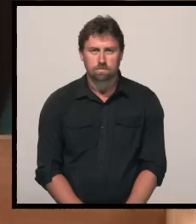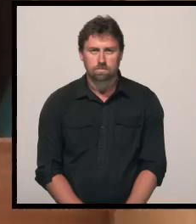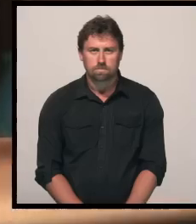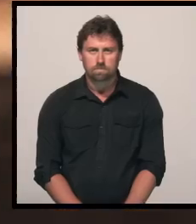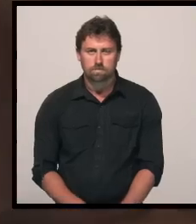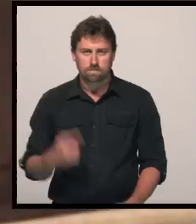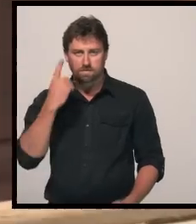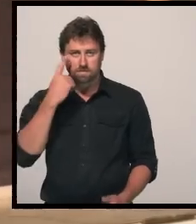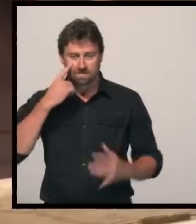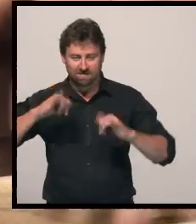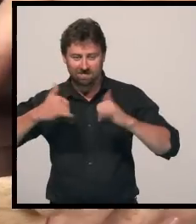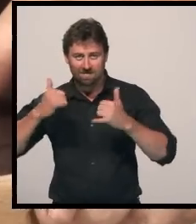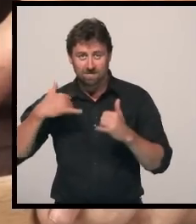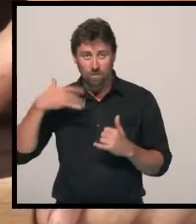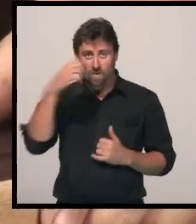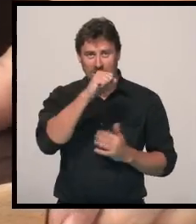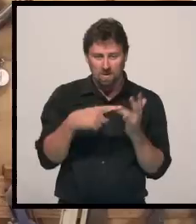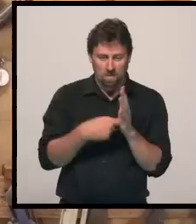the acid test.